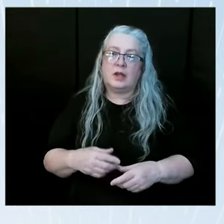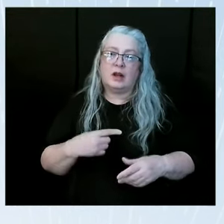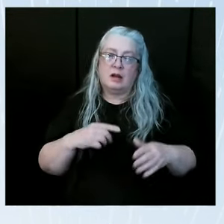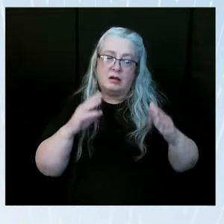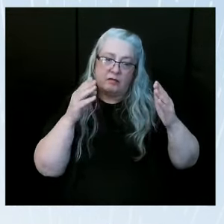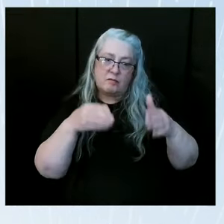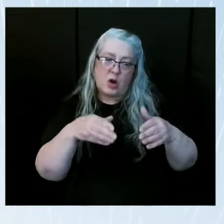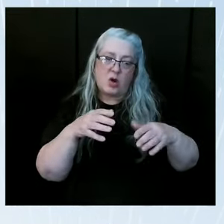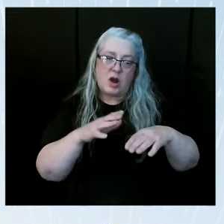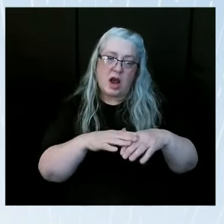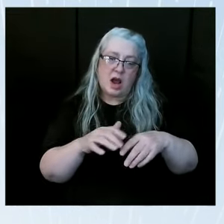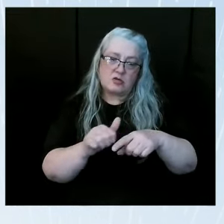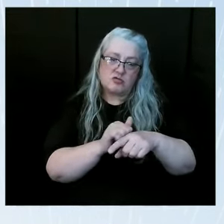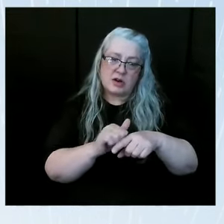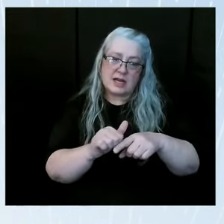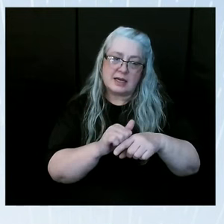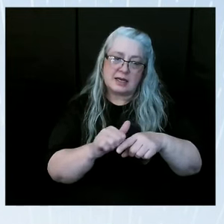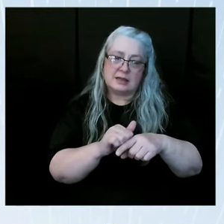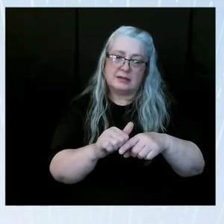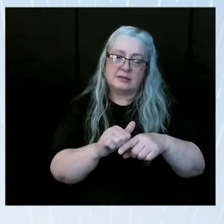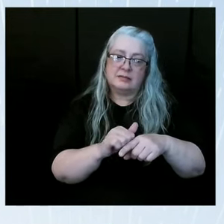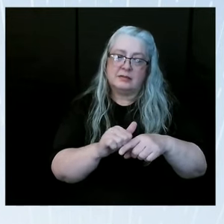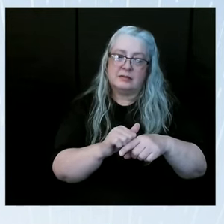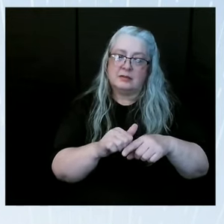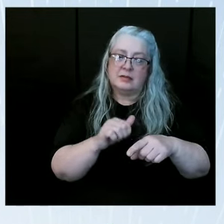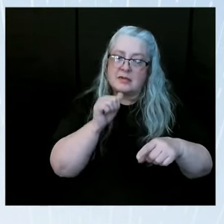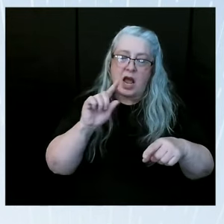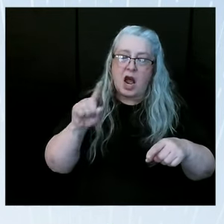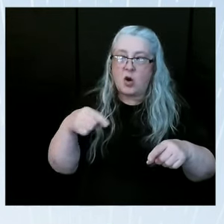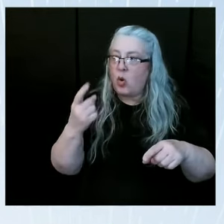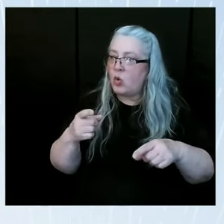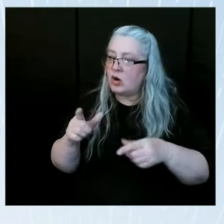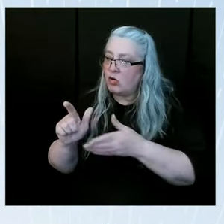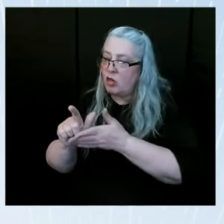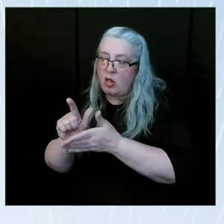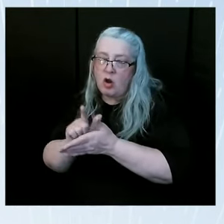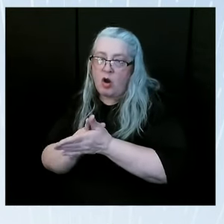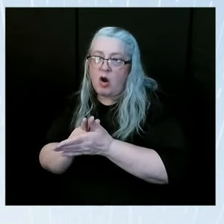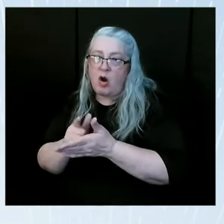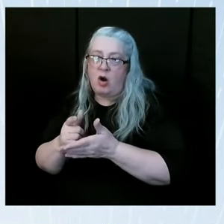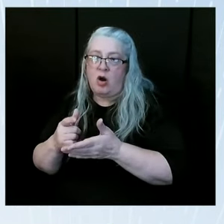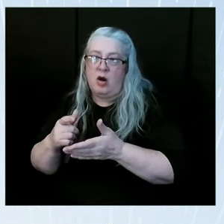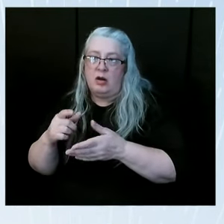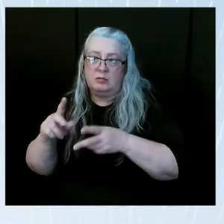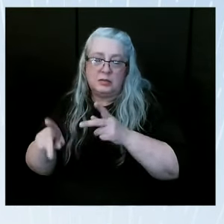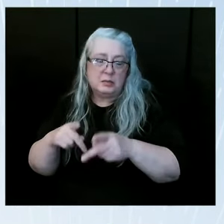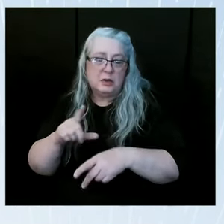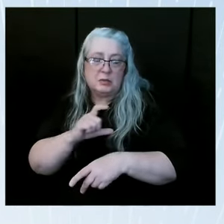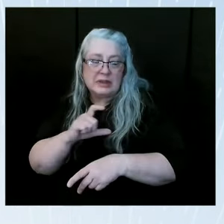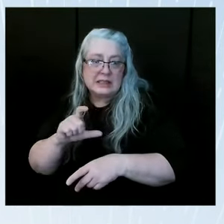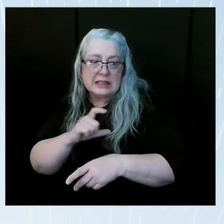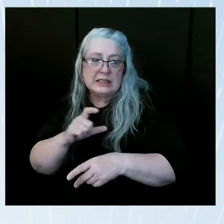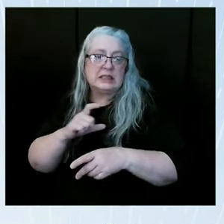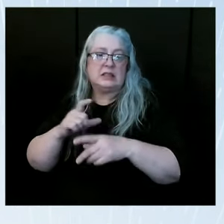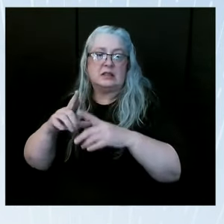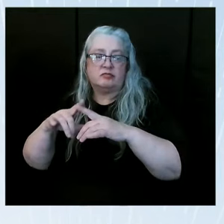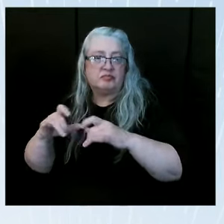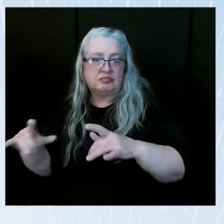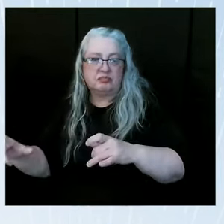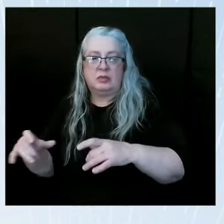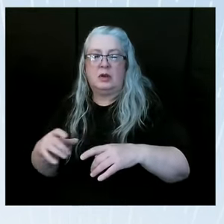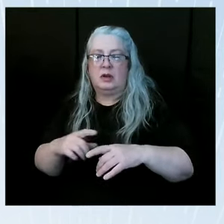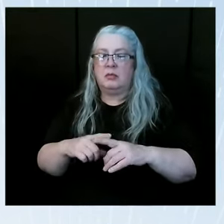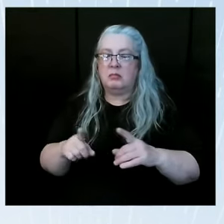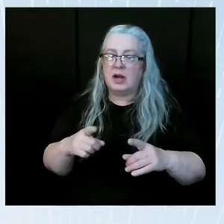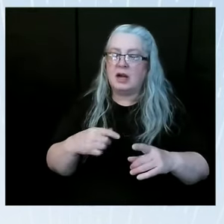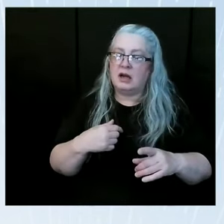also training in the private sector, so people are alert to and aware of the reality of human trafficking, know how